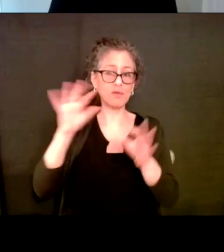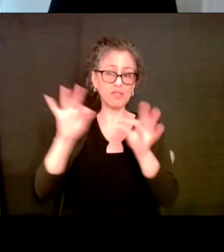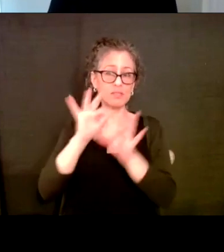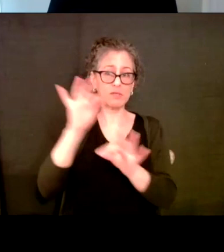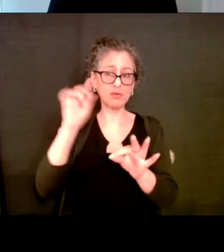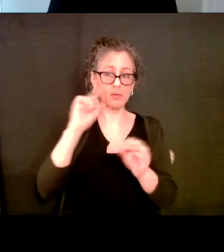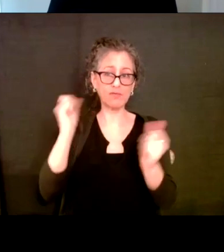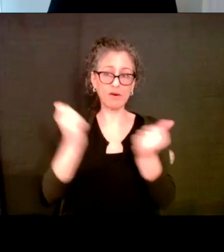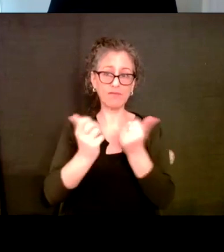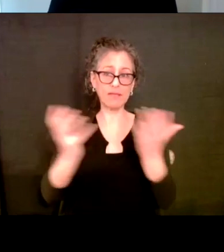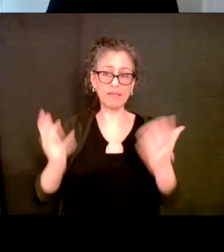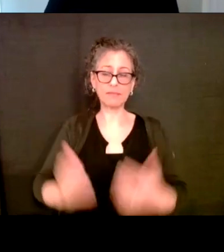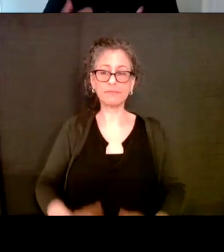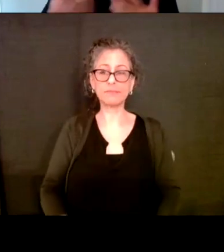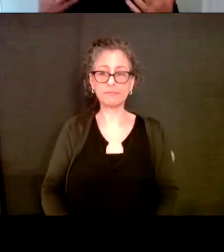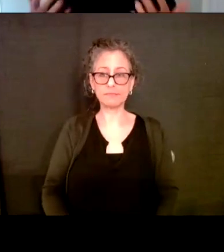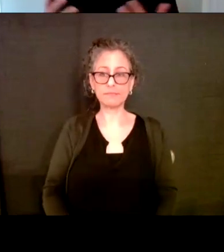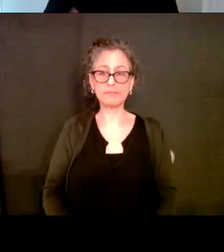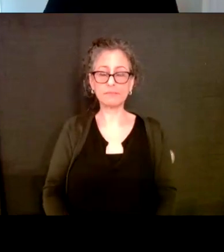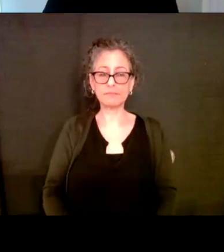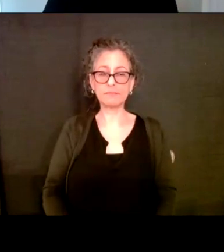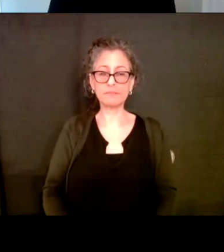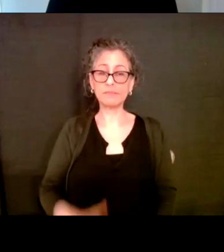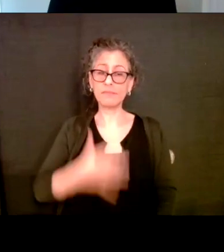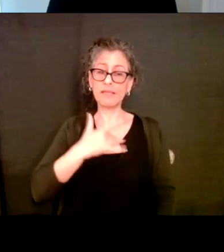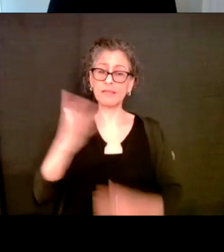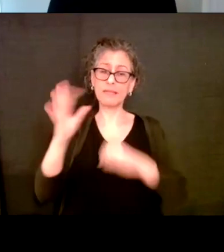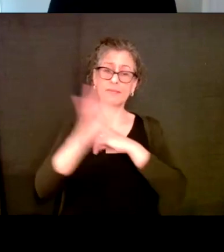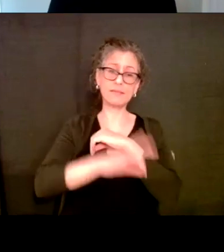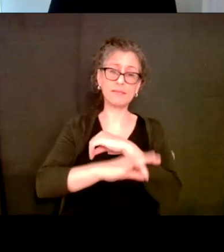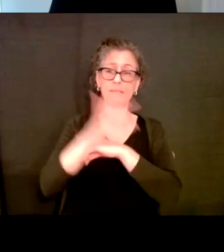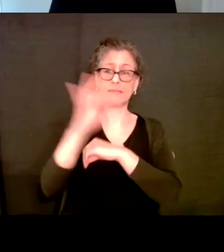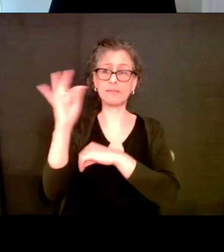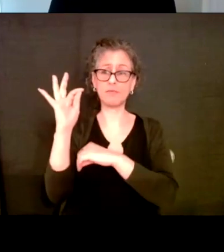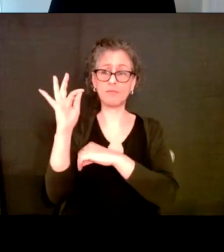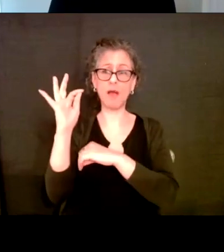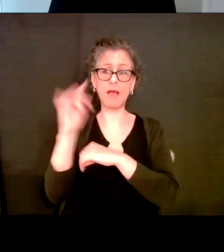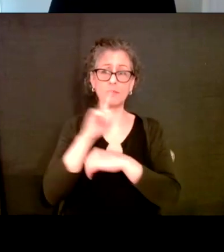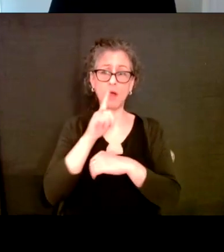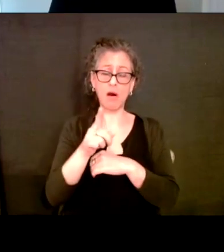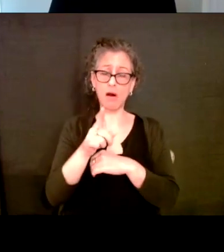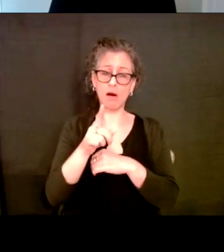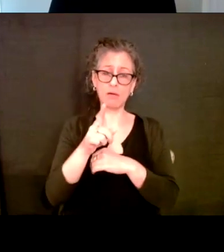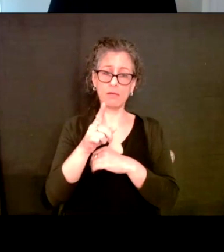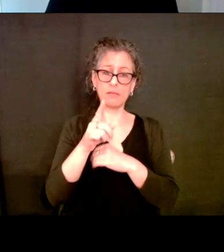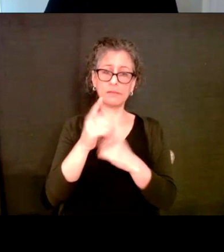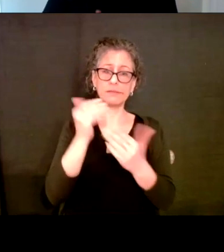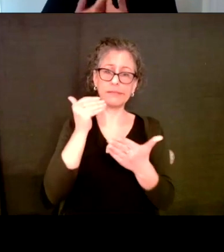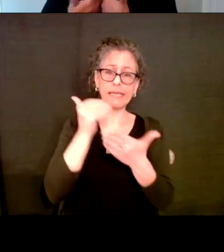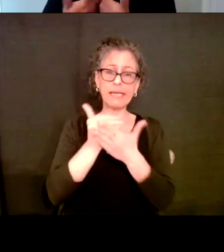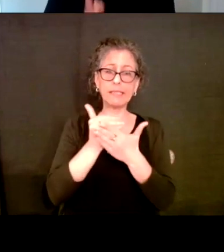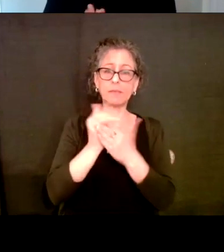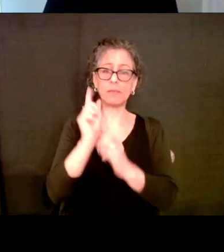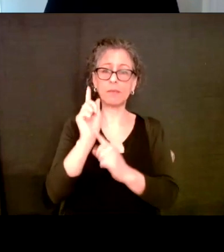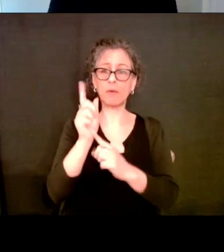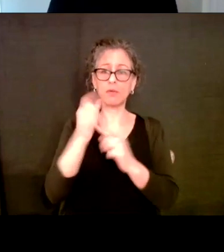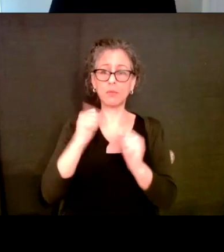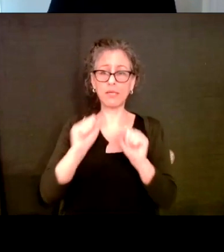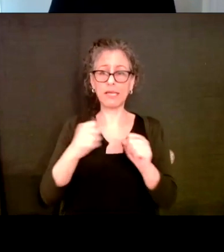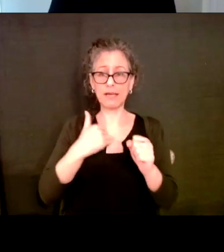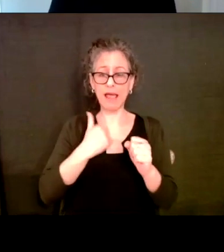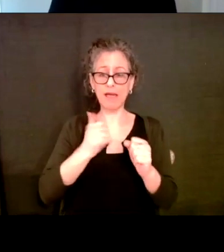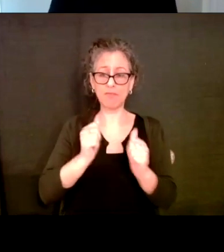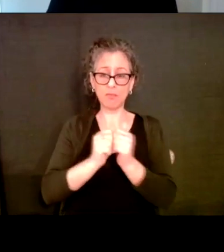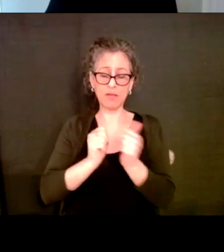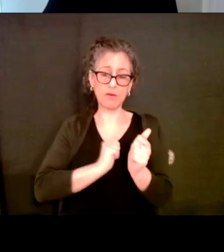that. Oftentimes, sunsets and sunrises are some of the most intimate moments we can have, not only with ourselves, but